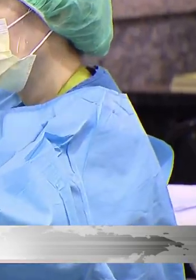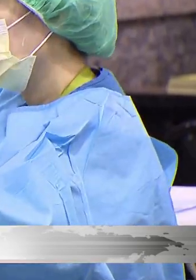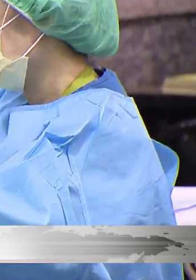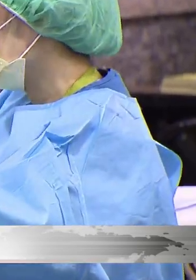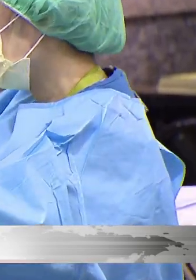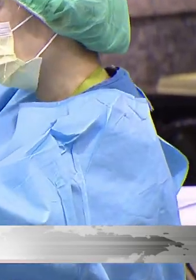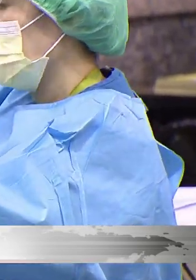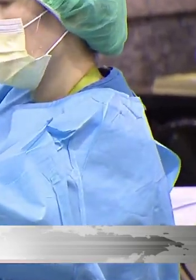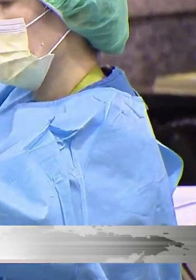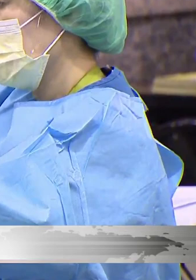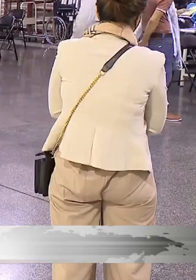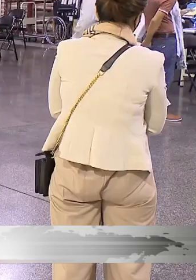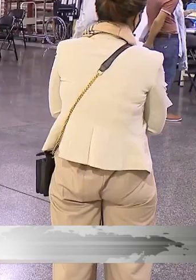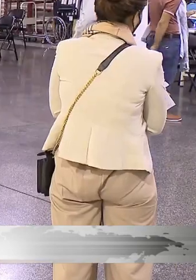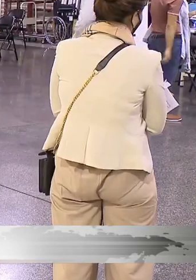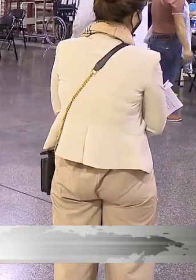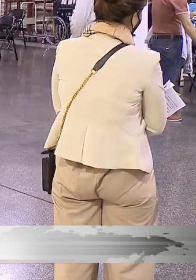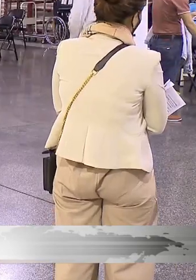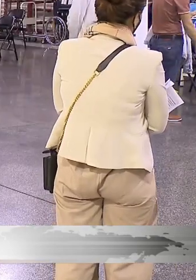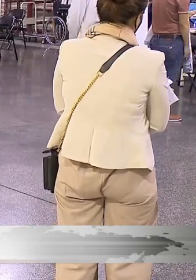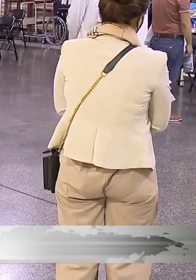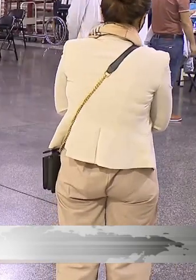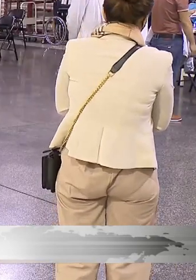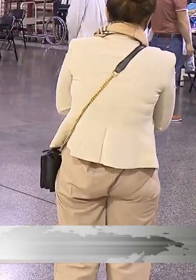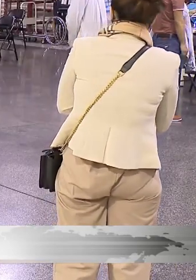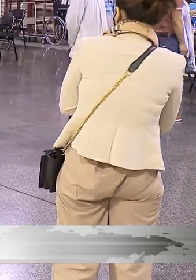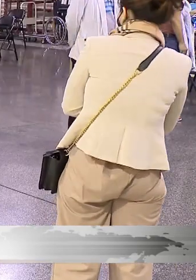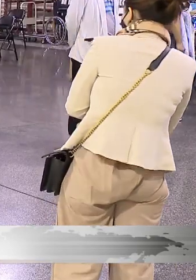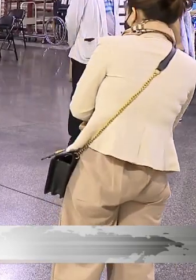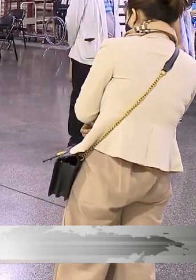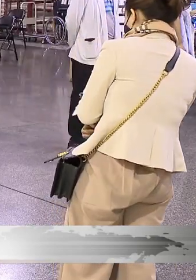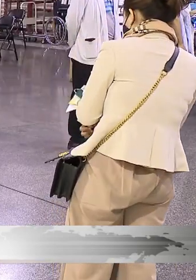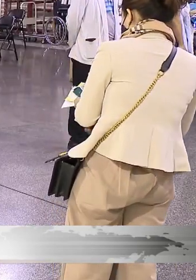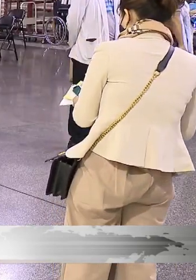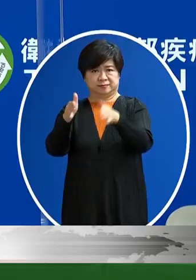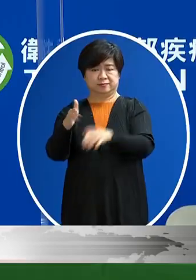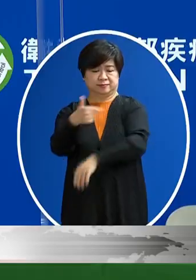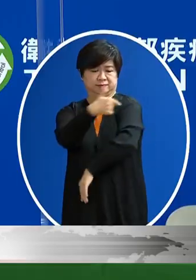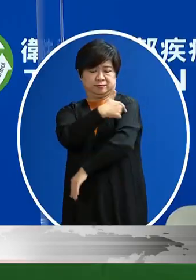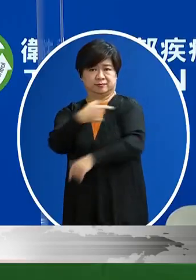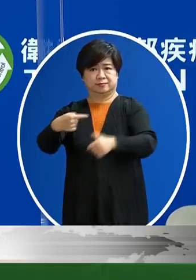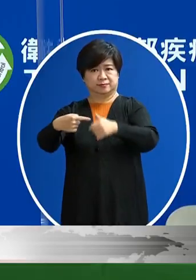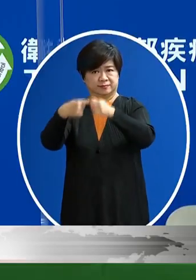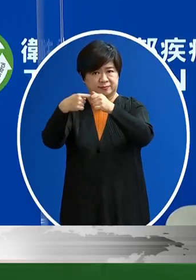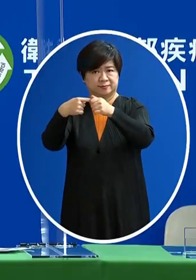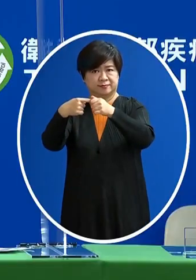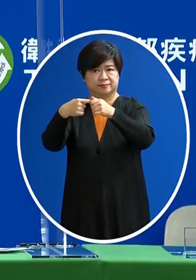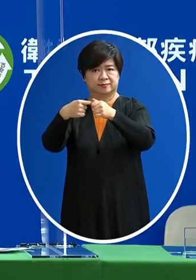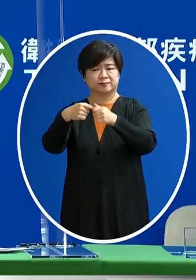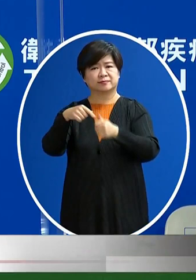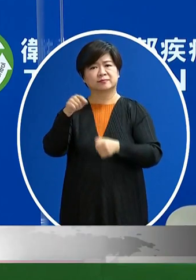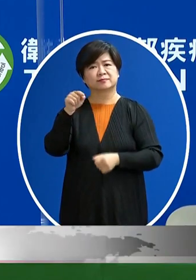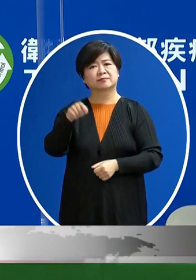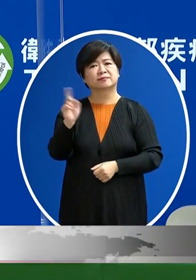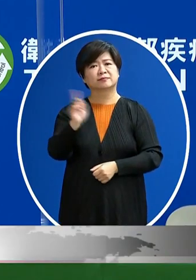the CECC addressed accusations that it was not giving these workers enough notice.